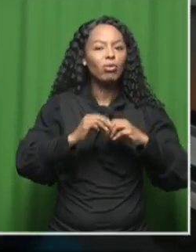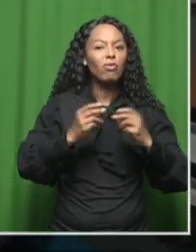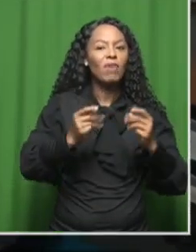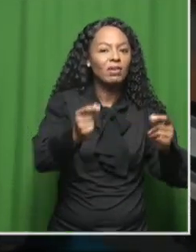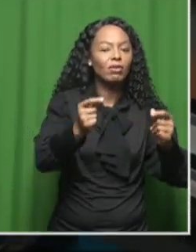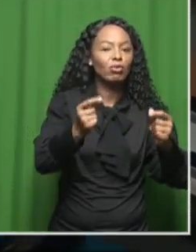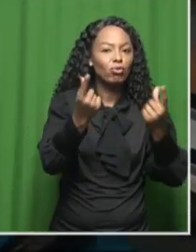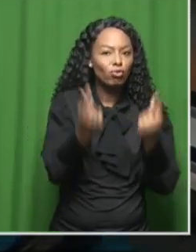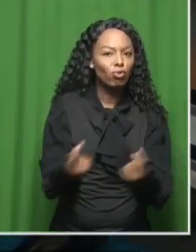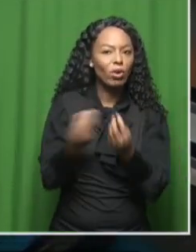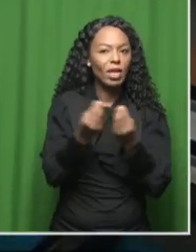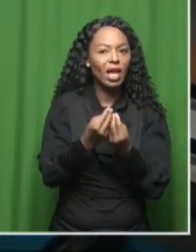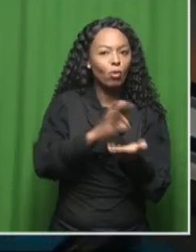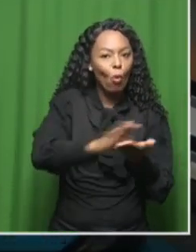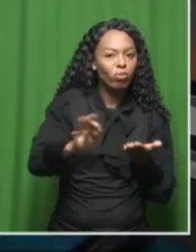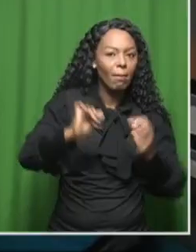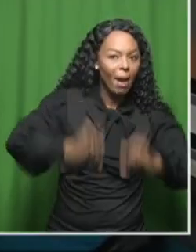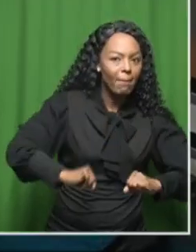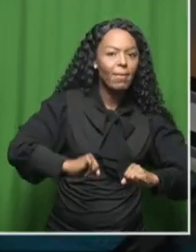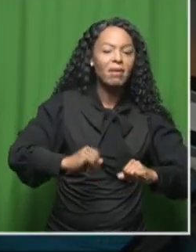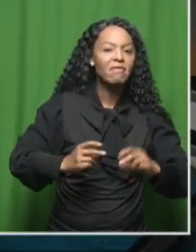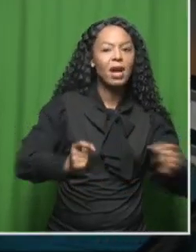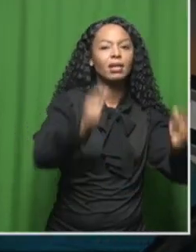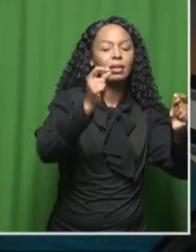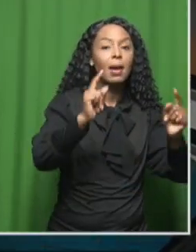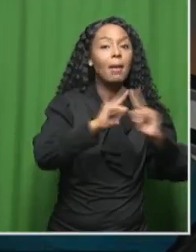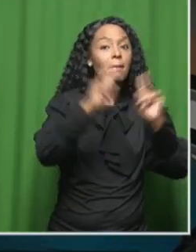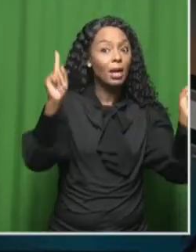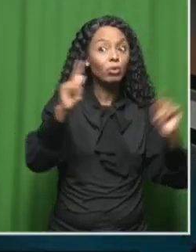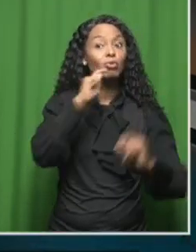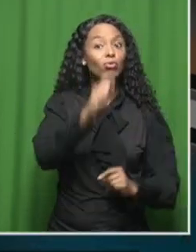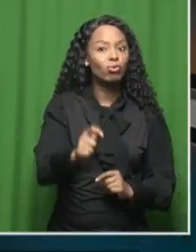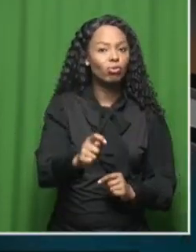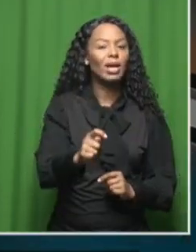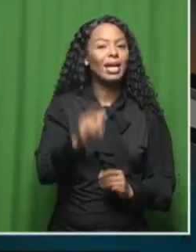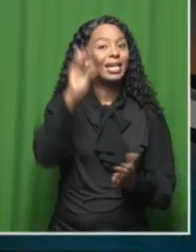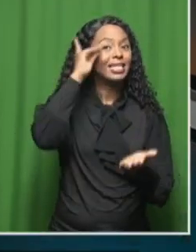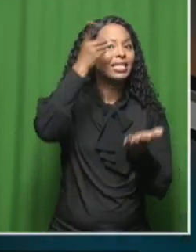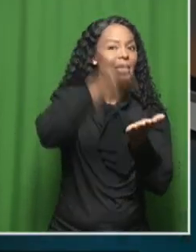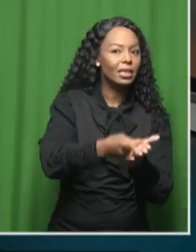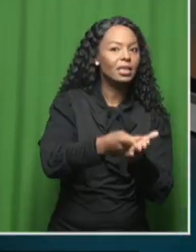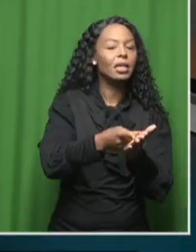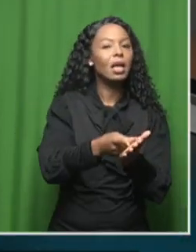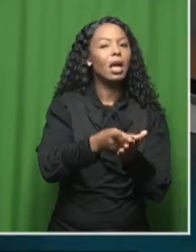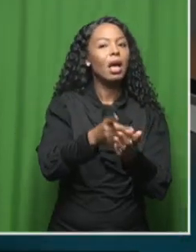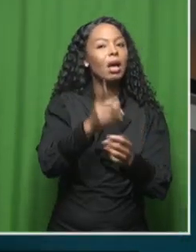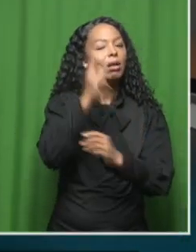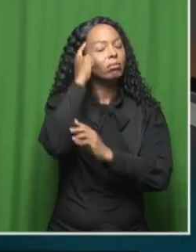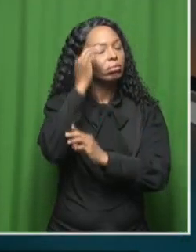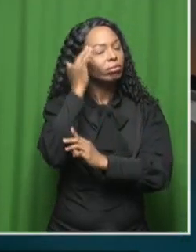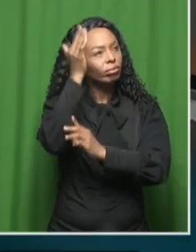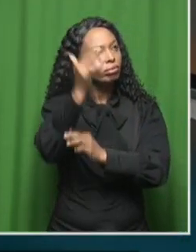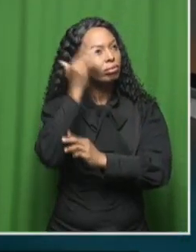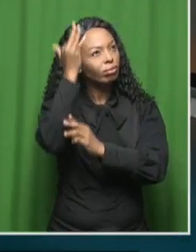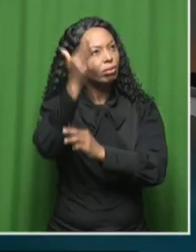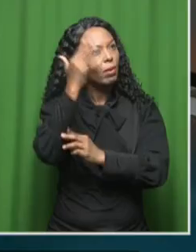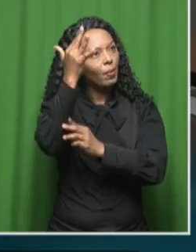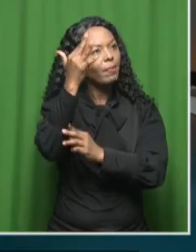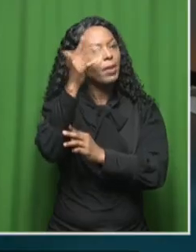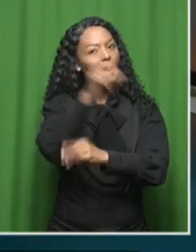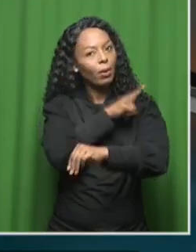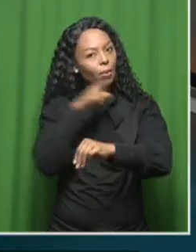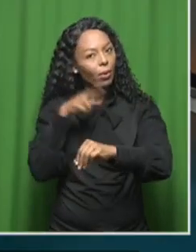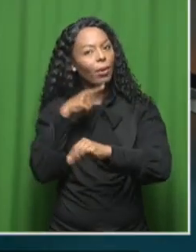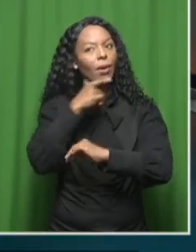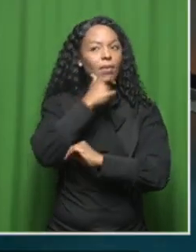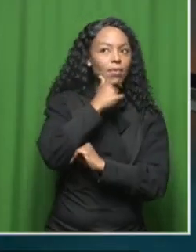the other hand, this is also the type of decision that can give momentum to a conference. And maybe it was